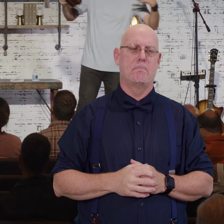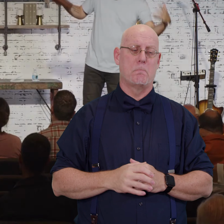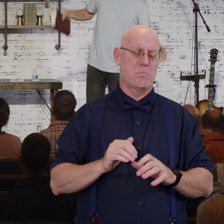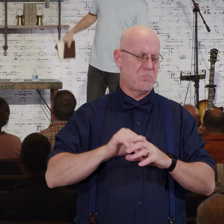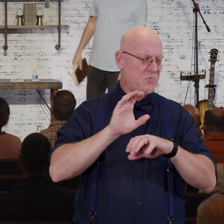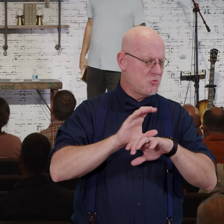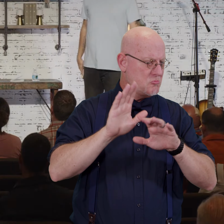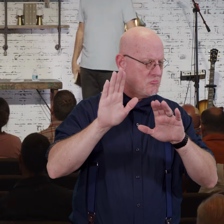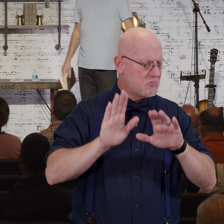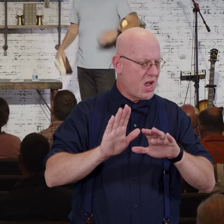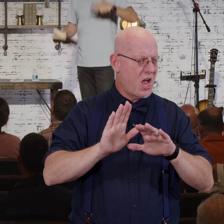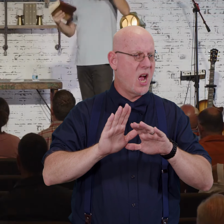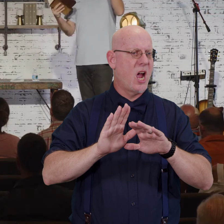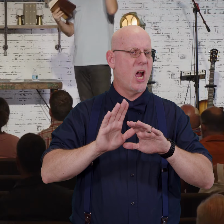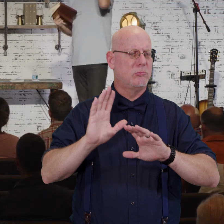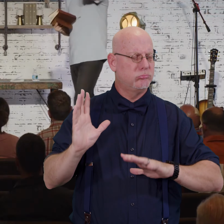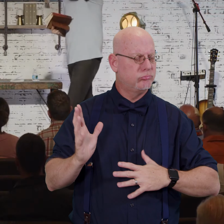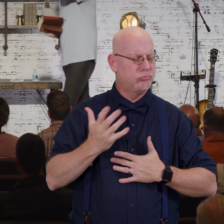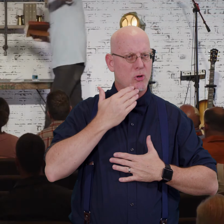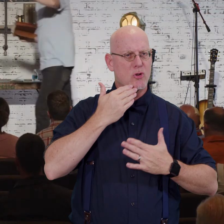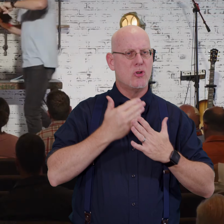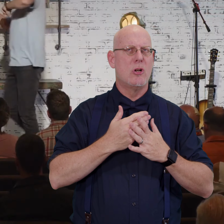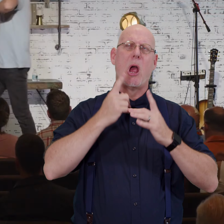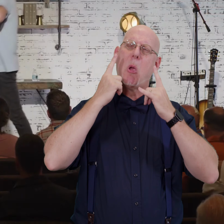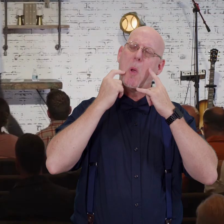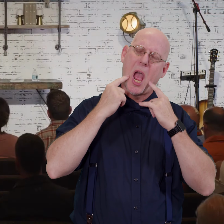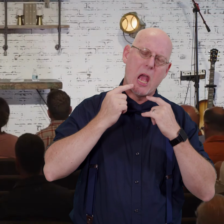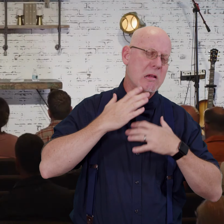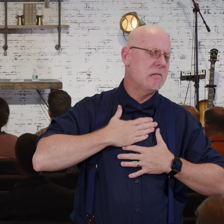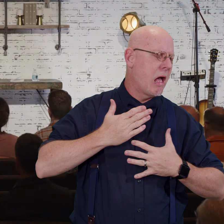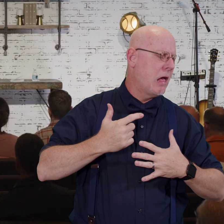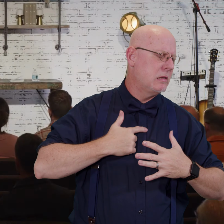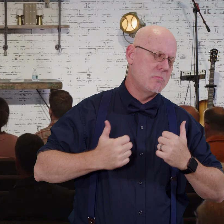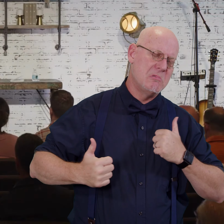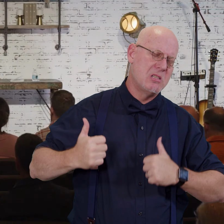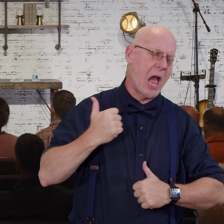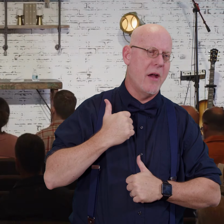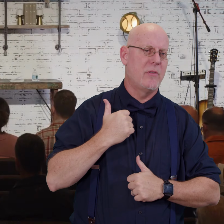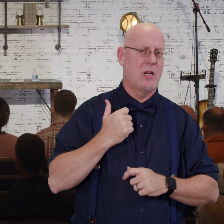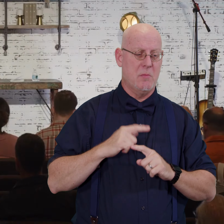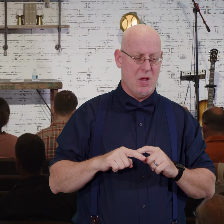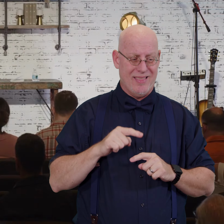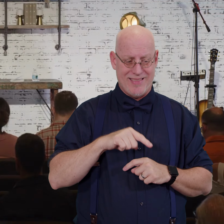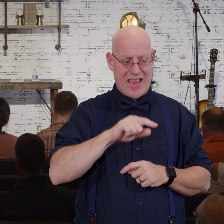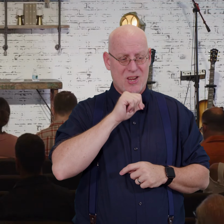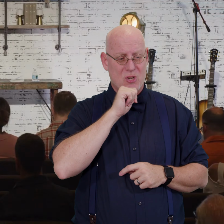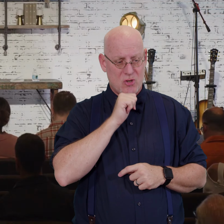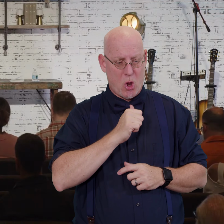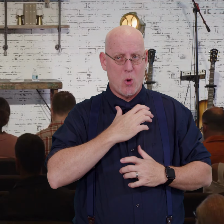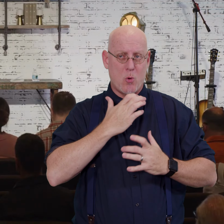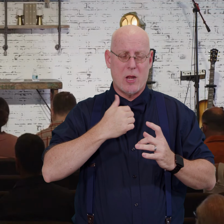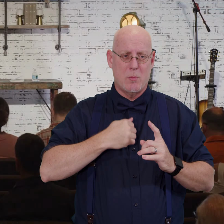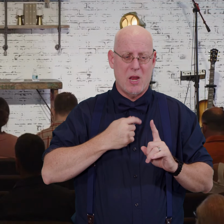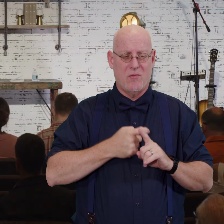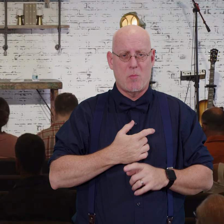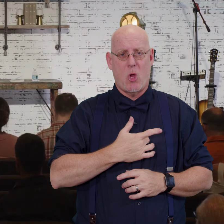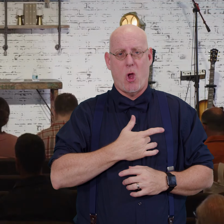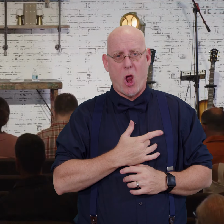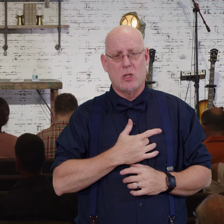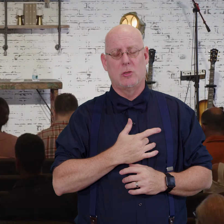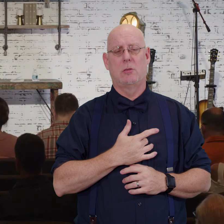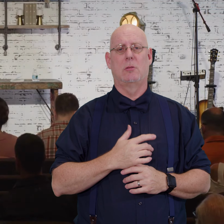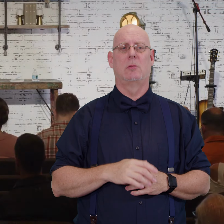in church on Sundays. Like they're putting on this good show. They're wailing before me. They're acknowledging that I'm sovereign. But they do not cry to me from the